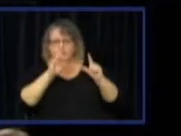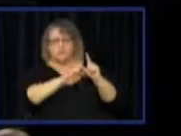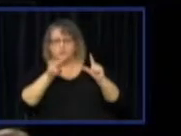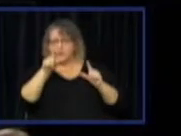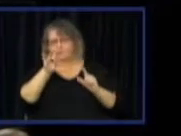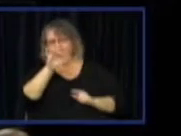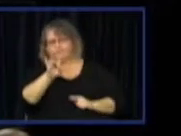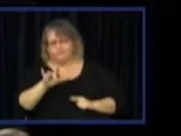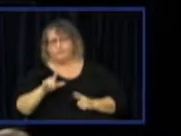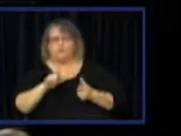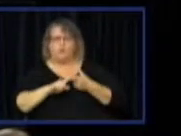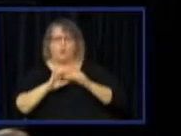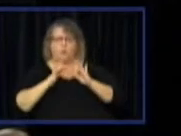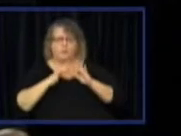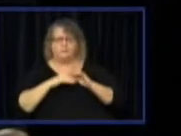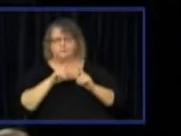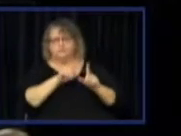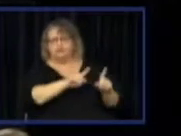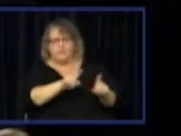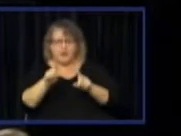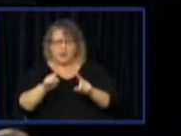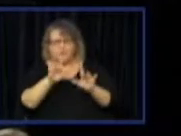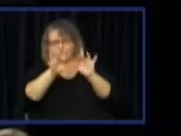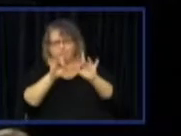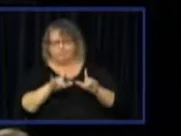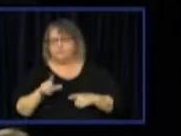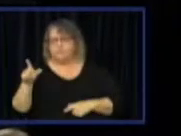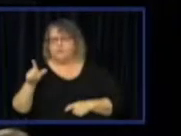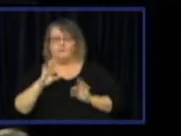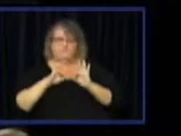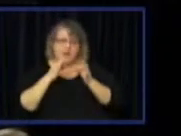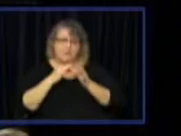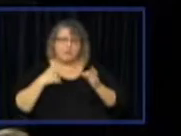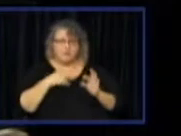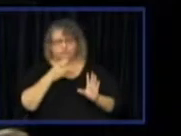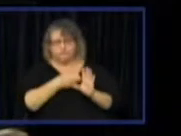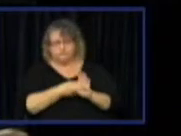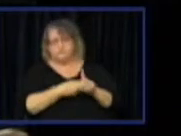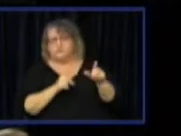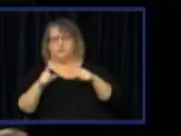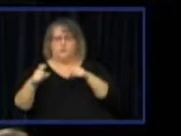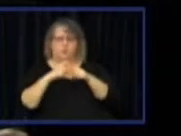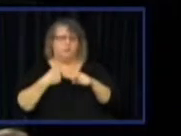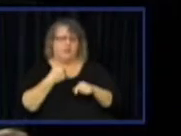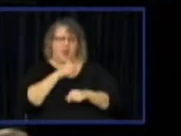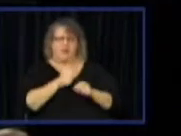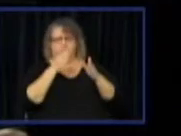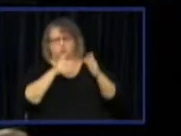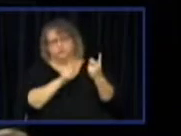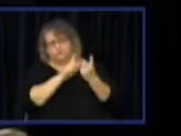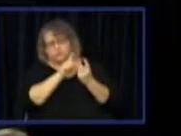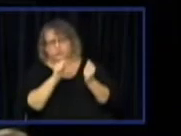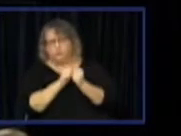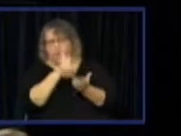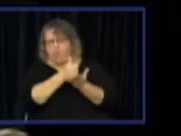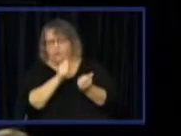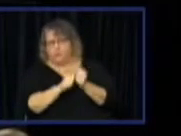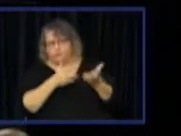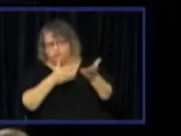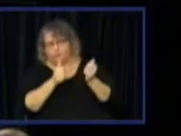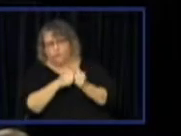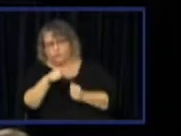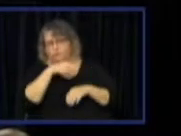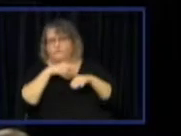survey, you or your caretaker or family member can call and get that personalized information, those